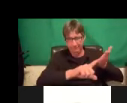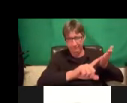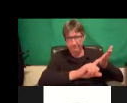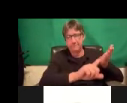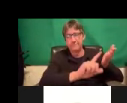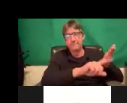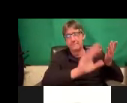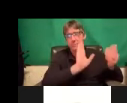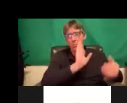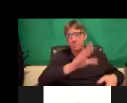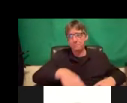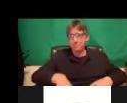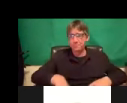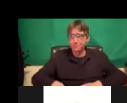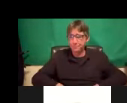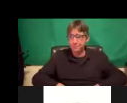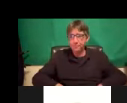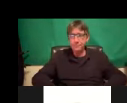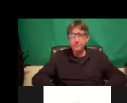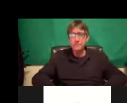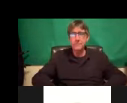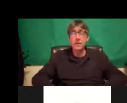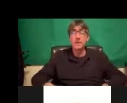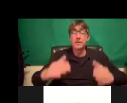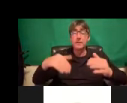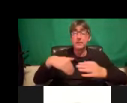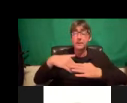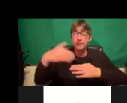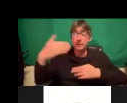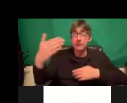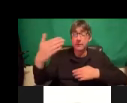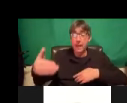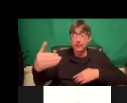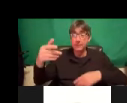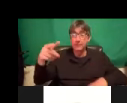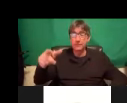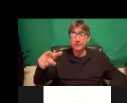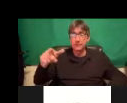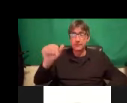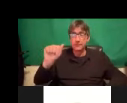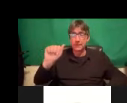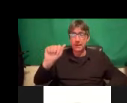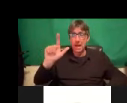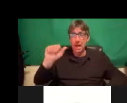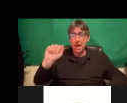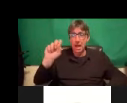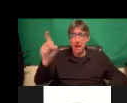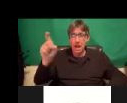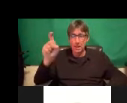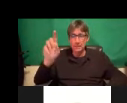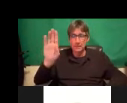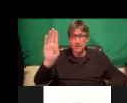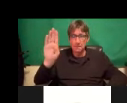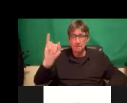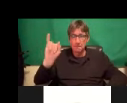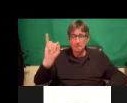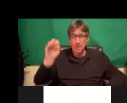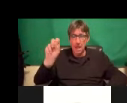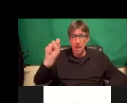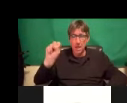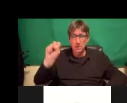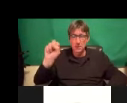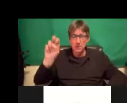Next, I am going to ask to unmute Alex Bison. Hi, can you hear me?